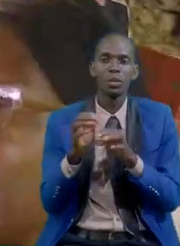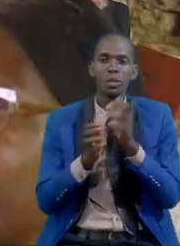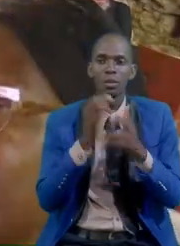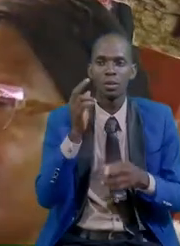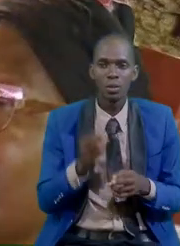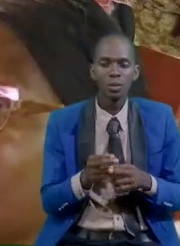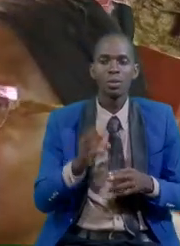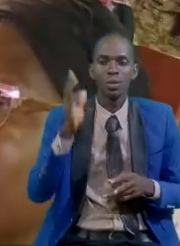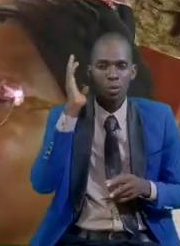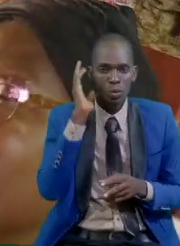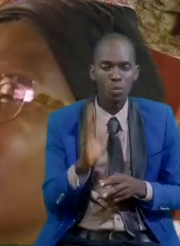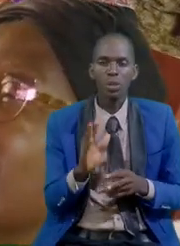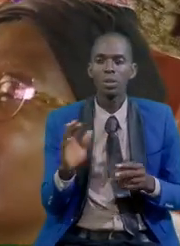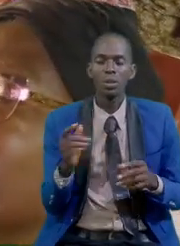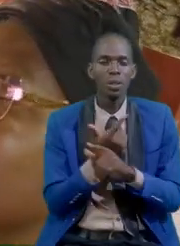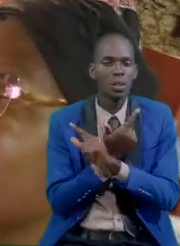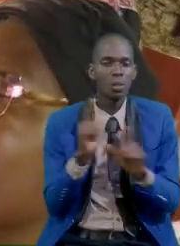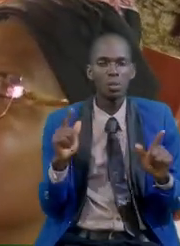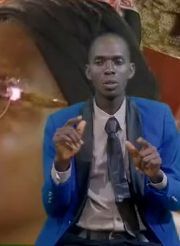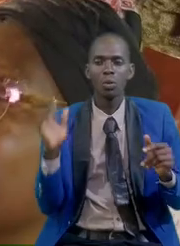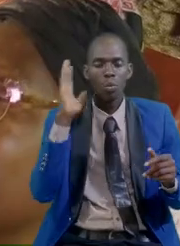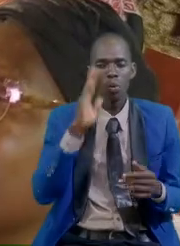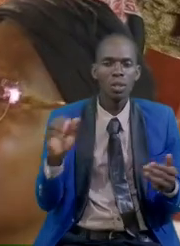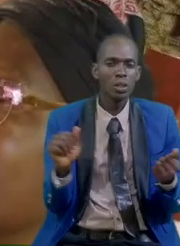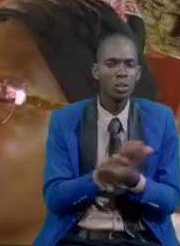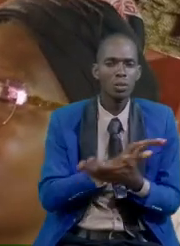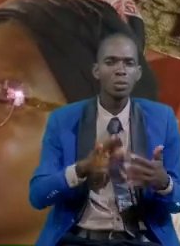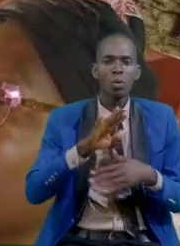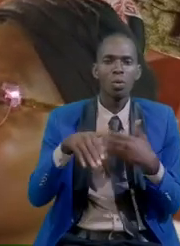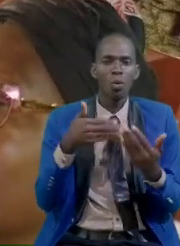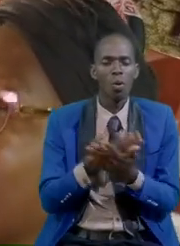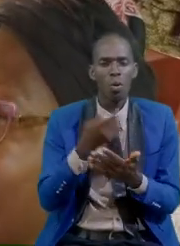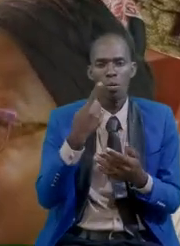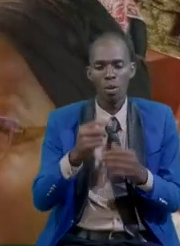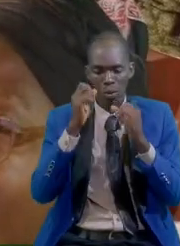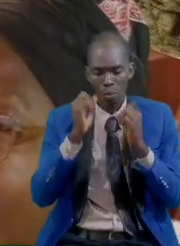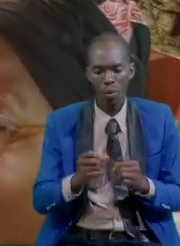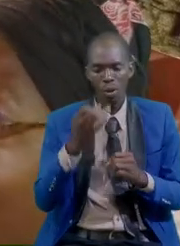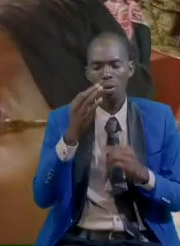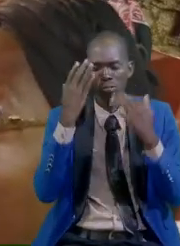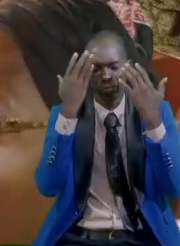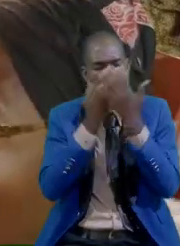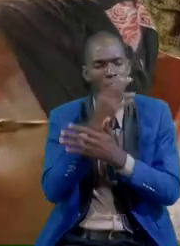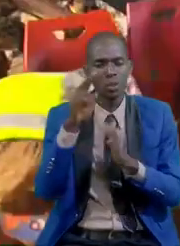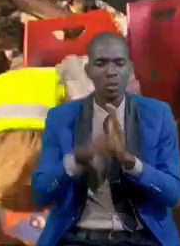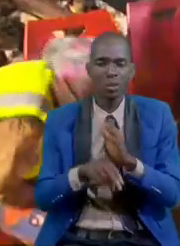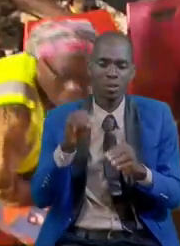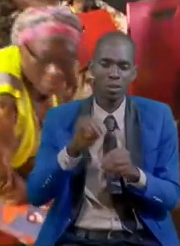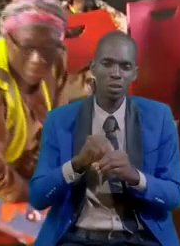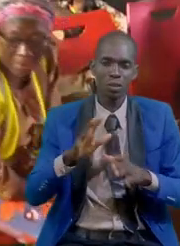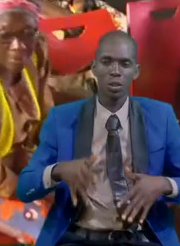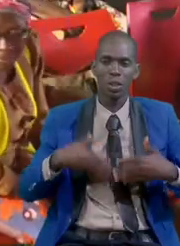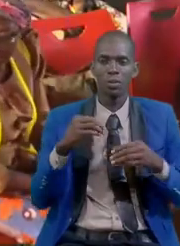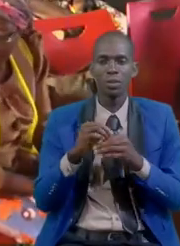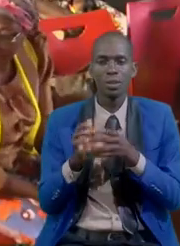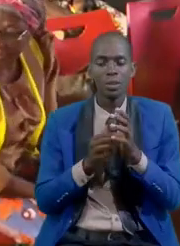Will destroy all the powers of darkness in your life in Jesus' name. Because